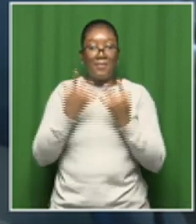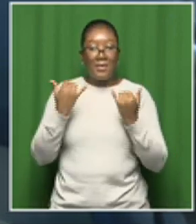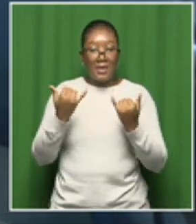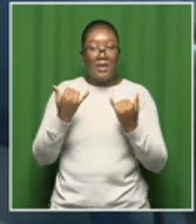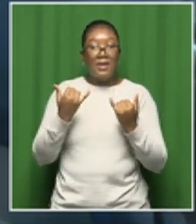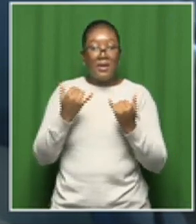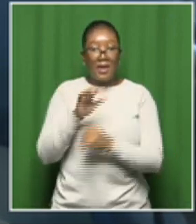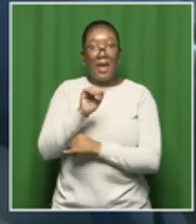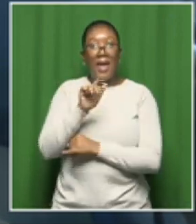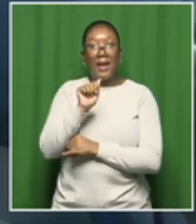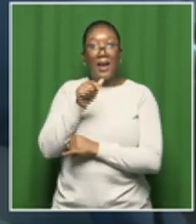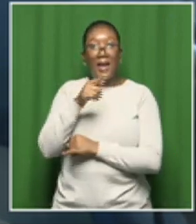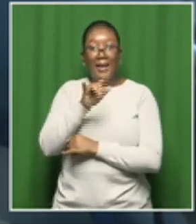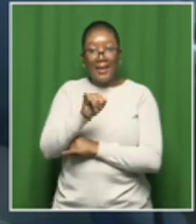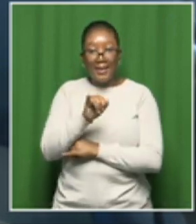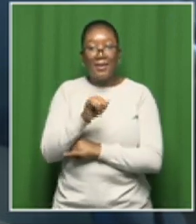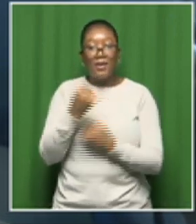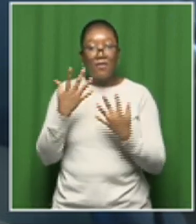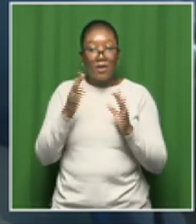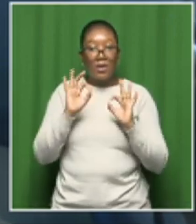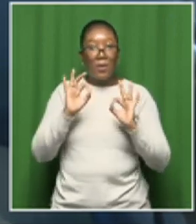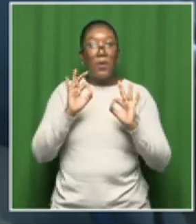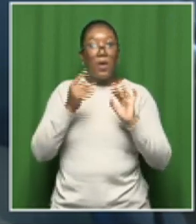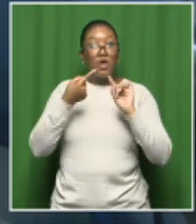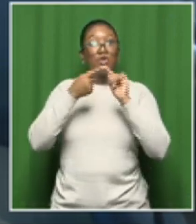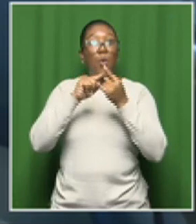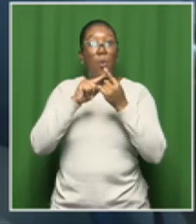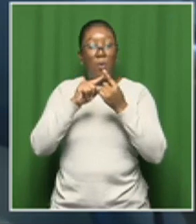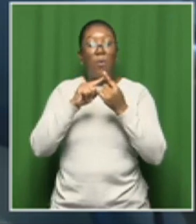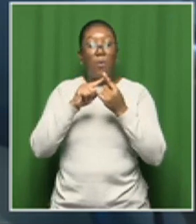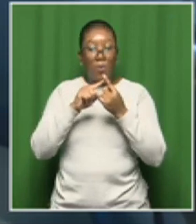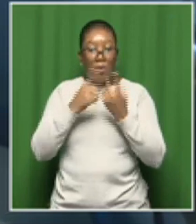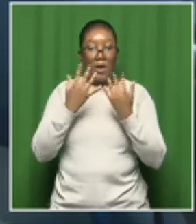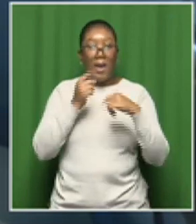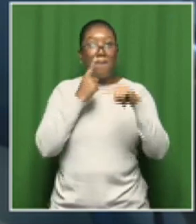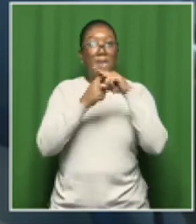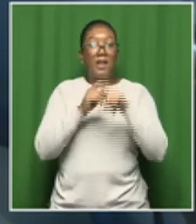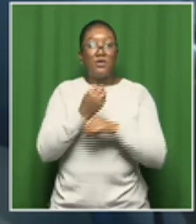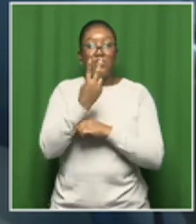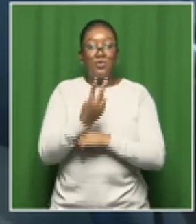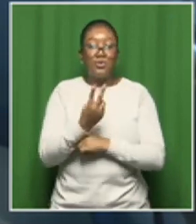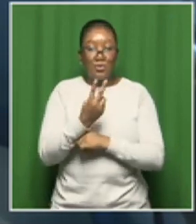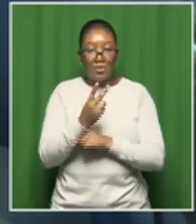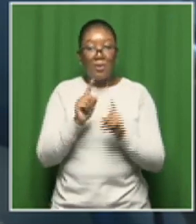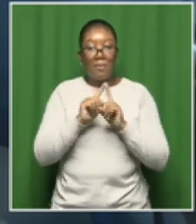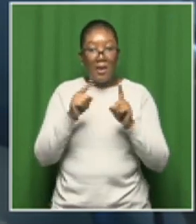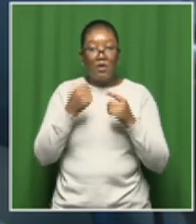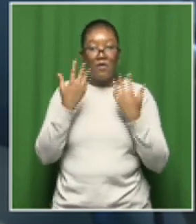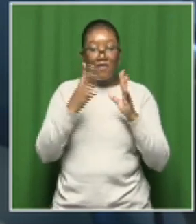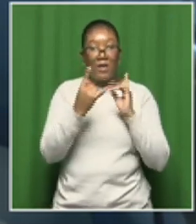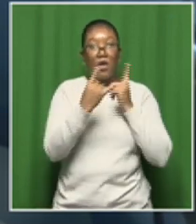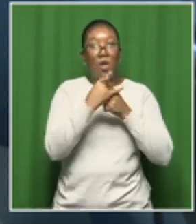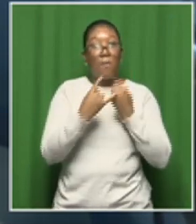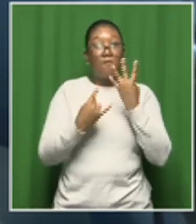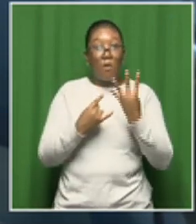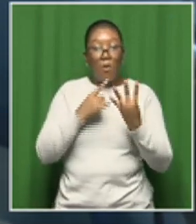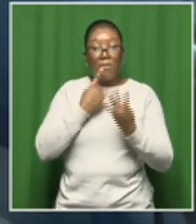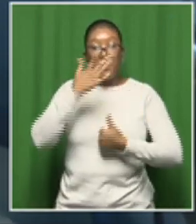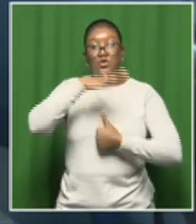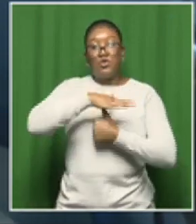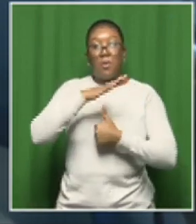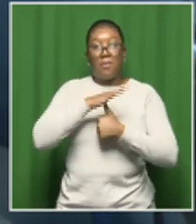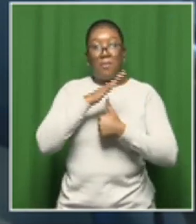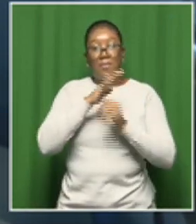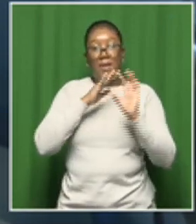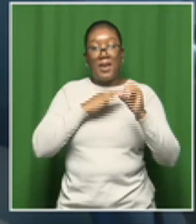superior scoring record. They level on a +2 goal difference, but because Al Ahly scored 4, they top of the group. So it's